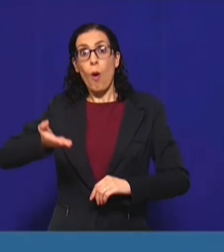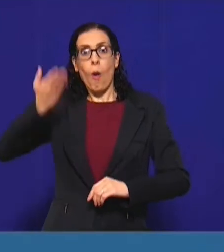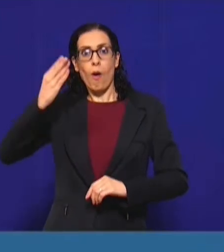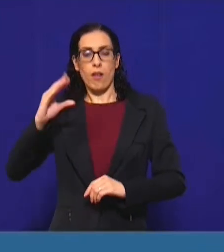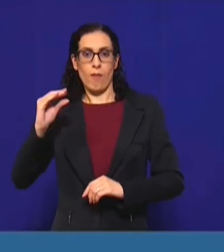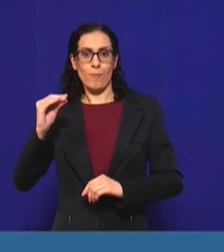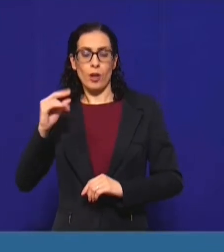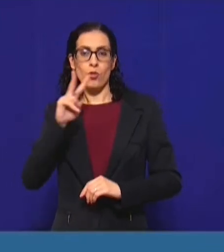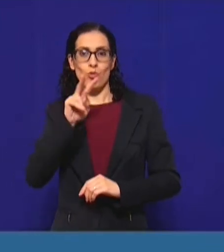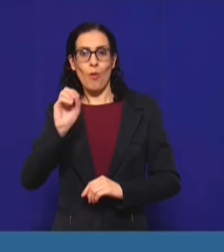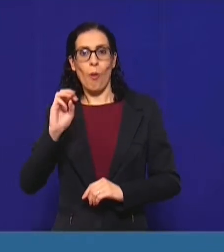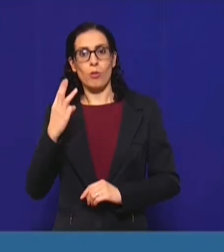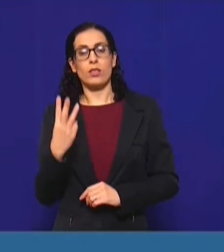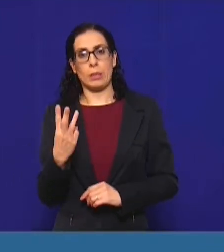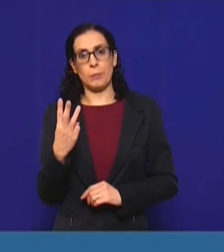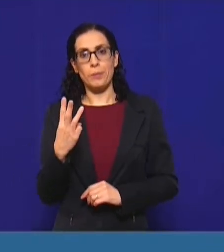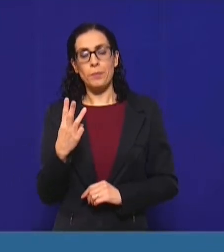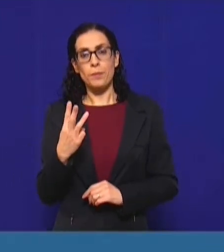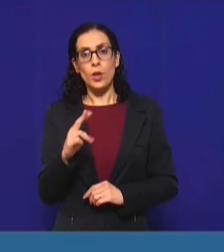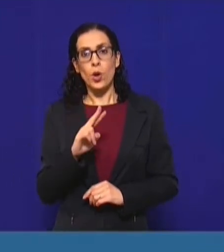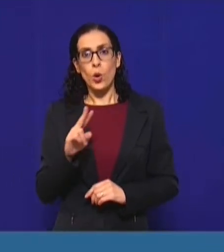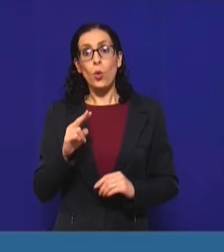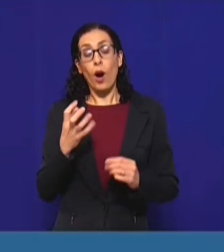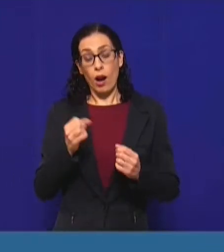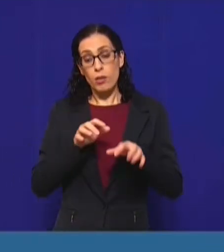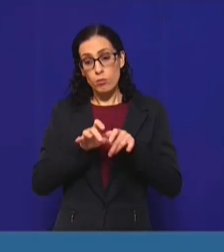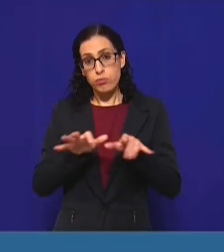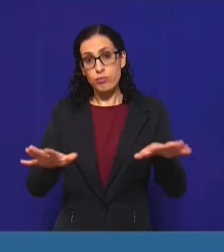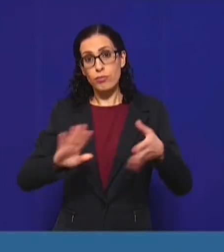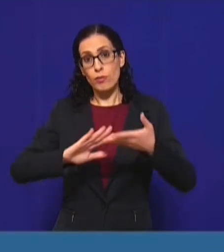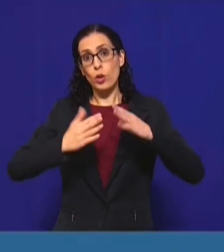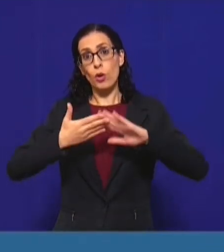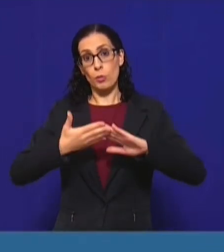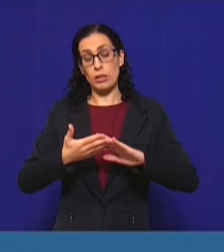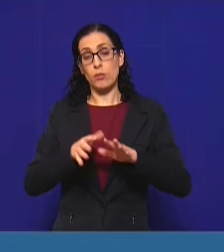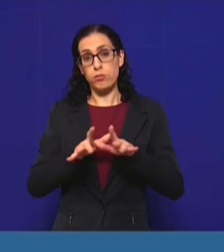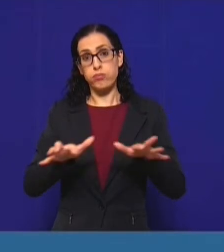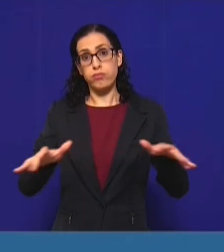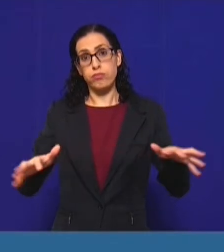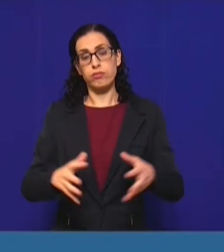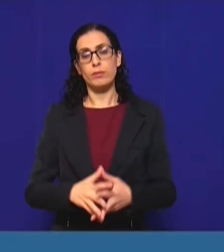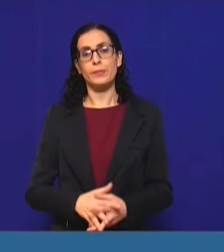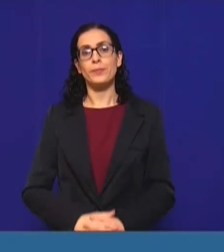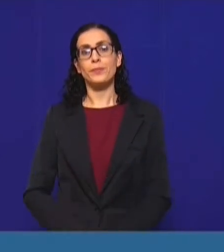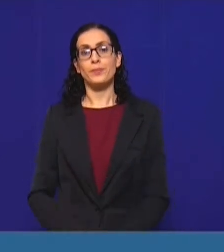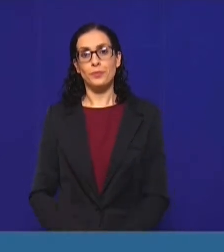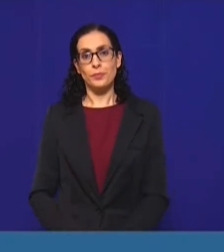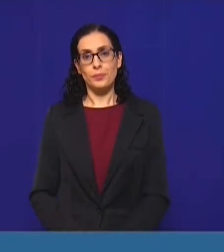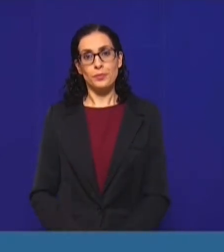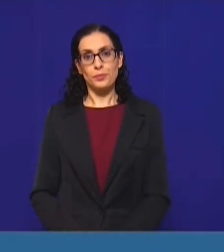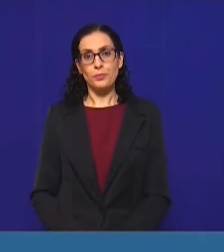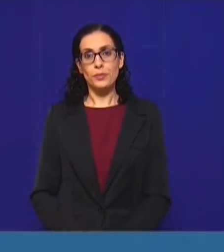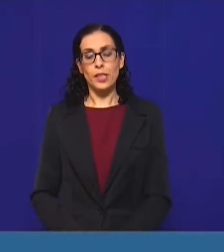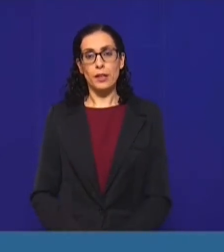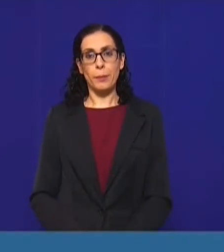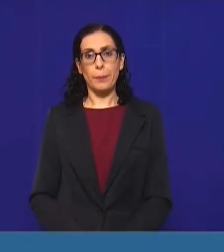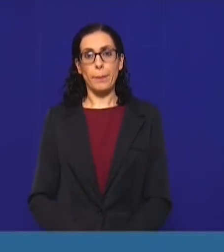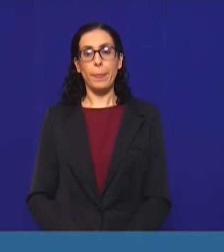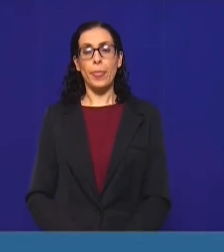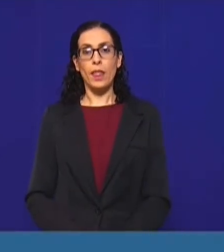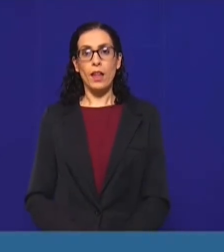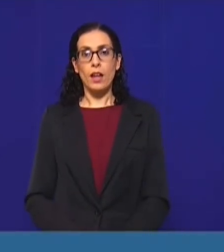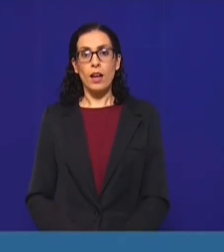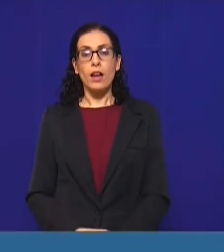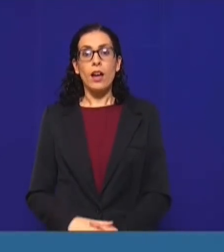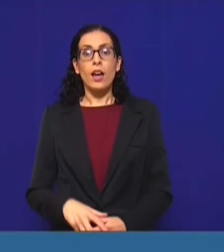bħalma spjegajt għandna trasmissjoni fil-komunità. Xi ħaġa min-naħa pożittiva hija li diġà qegħdin